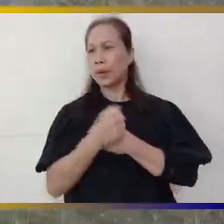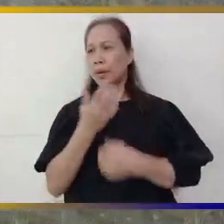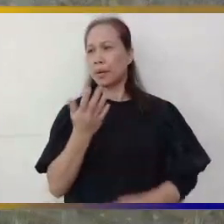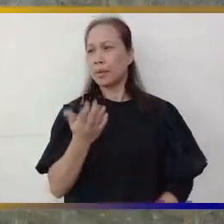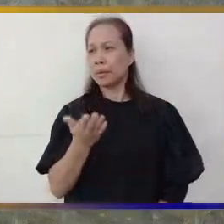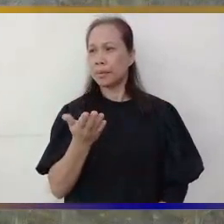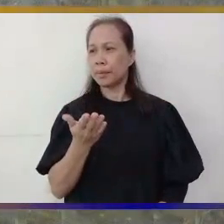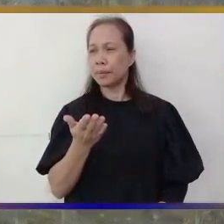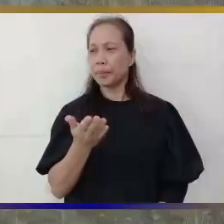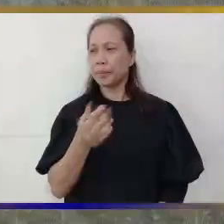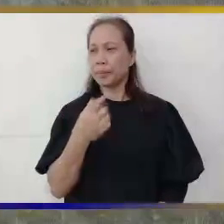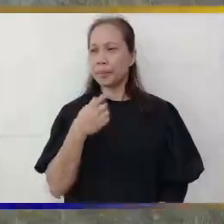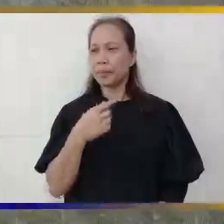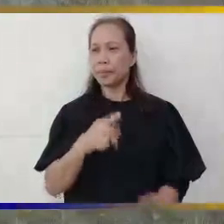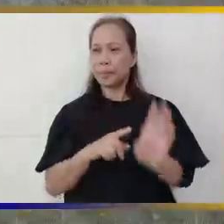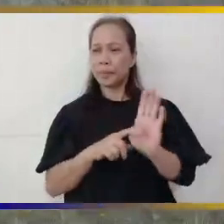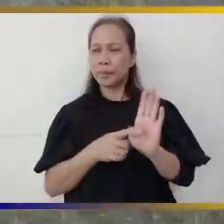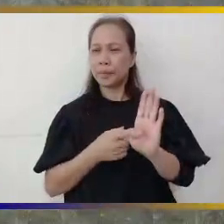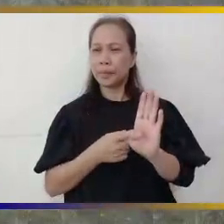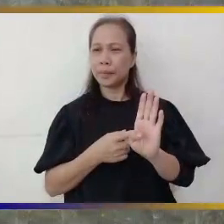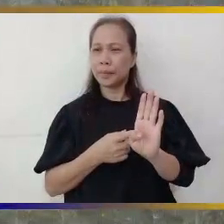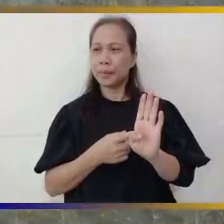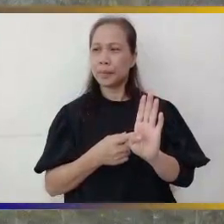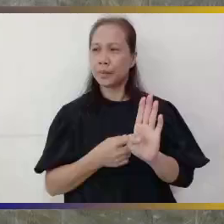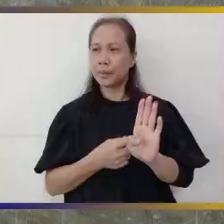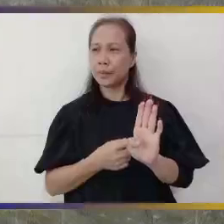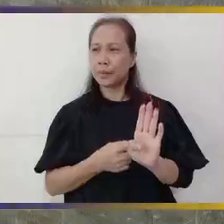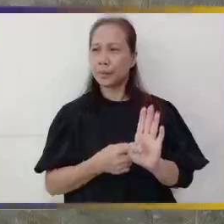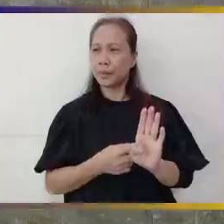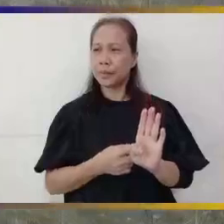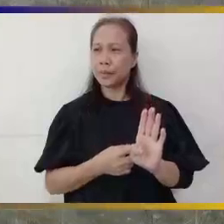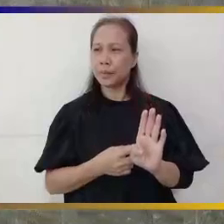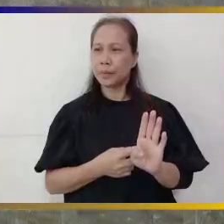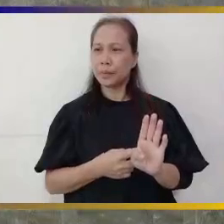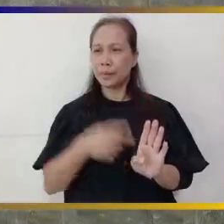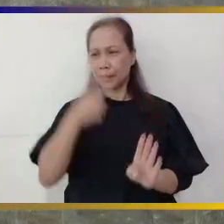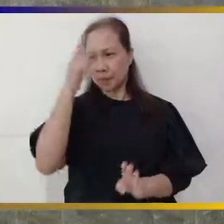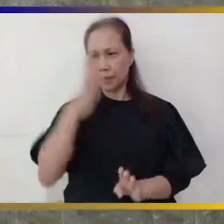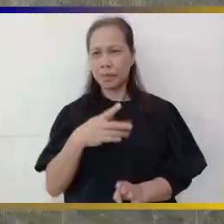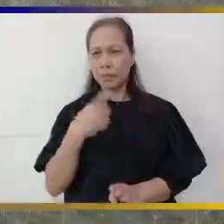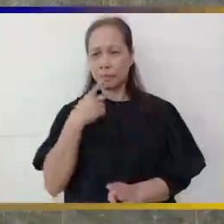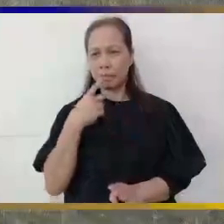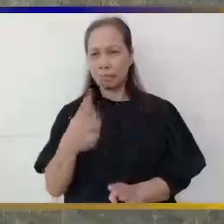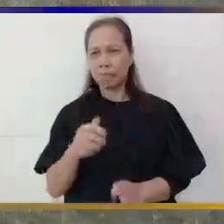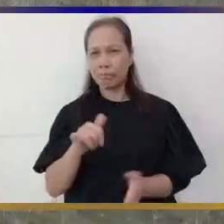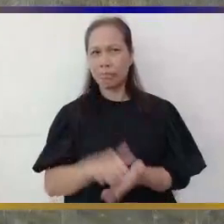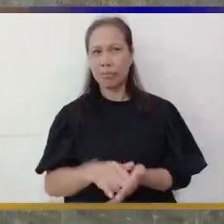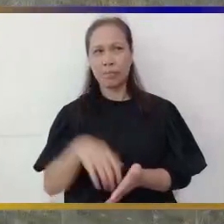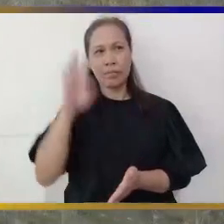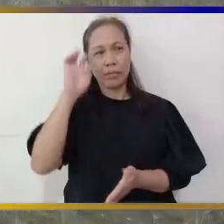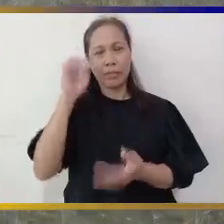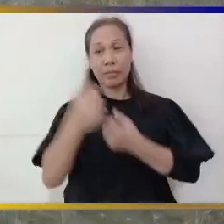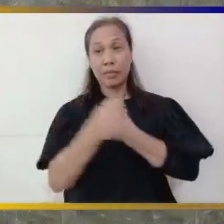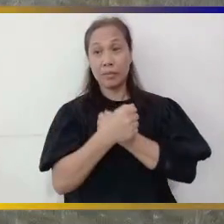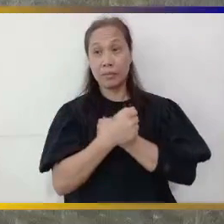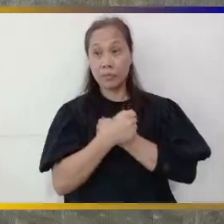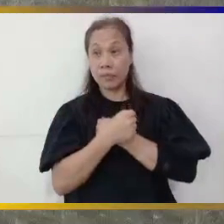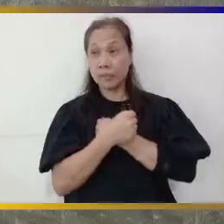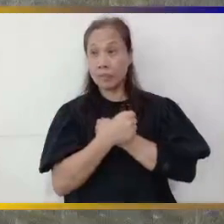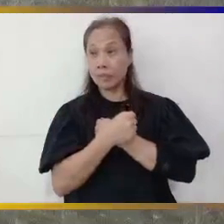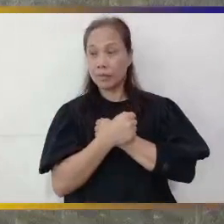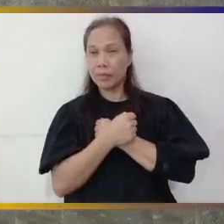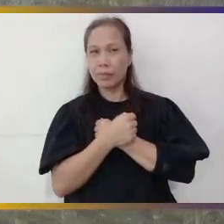Beginning sinasabi ng Dios kan from the very Beginning mahal kayo number